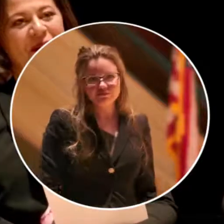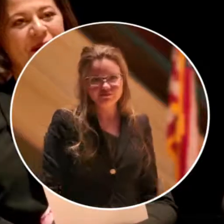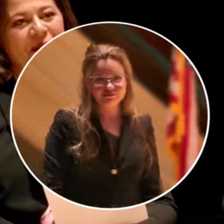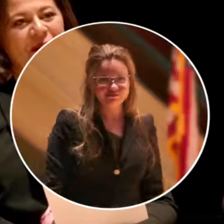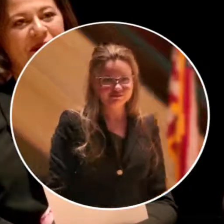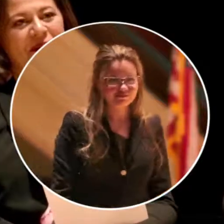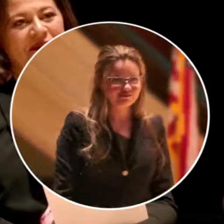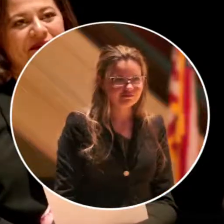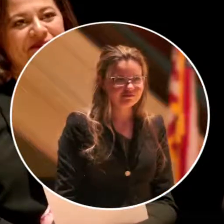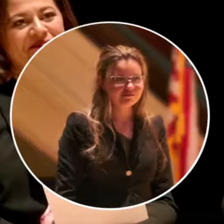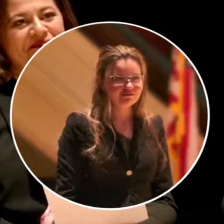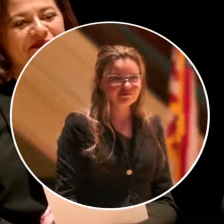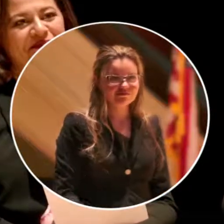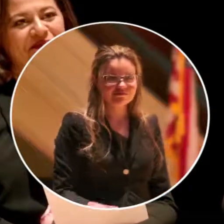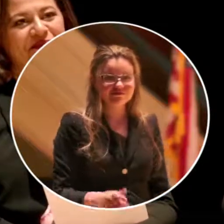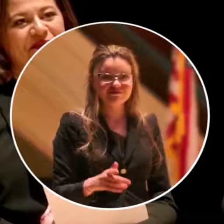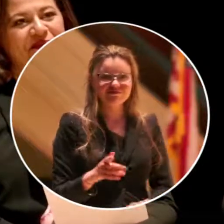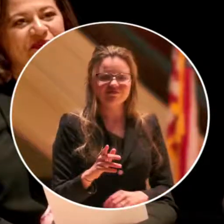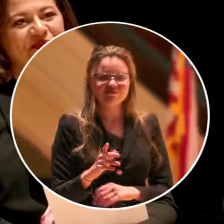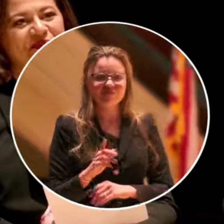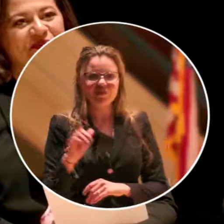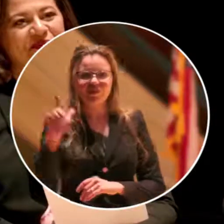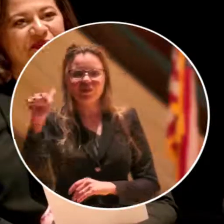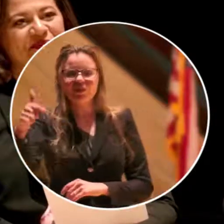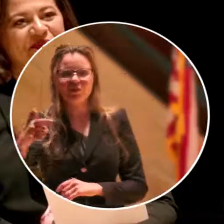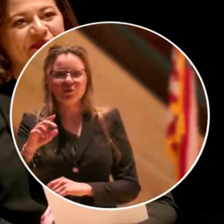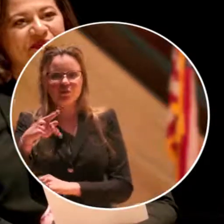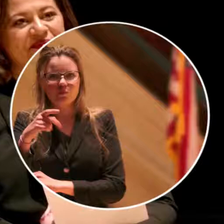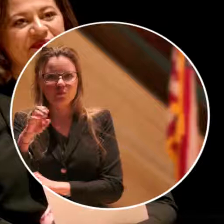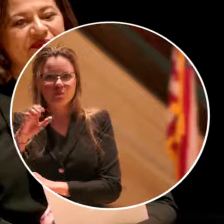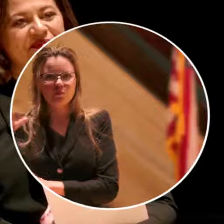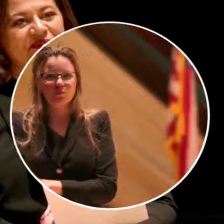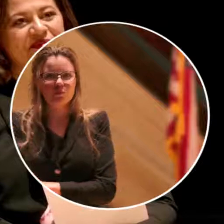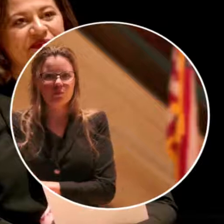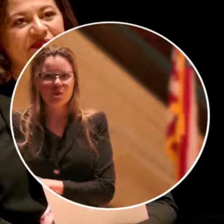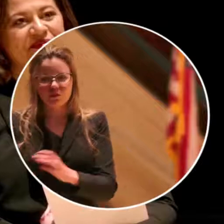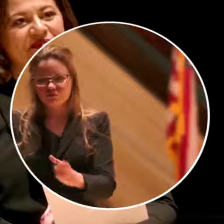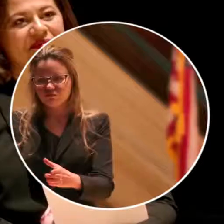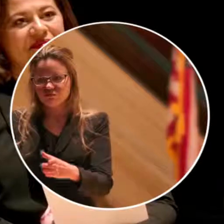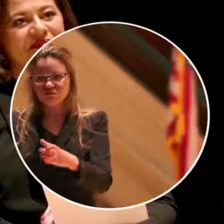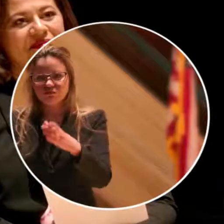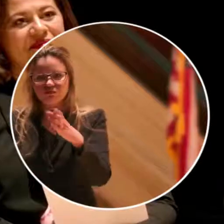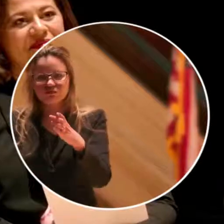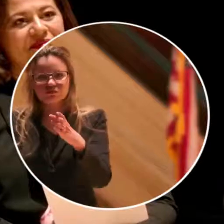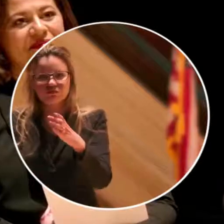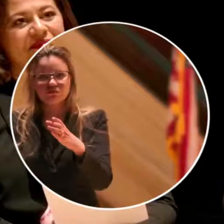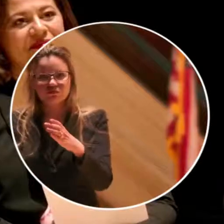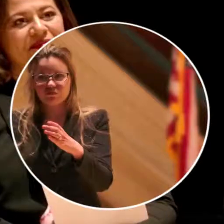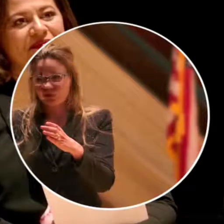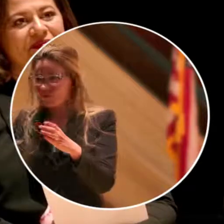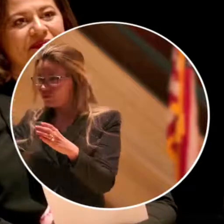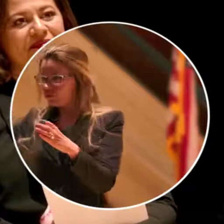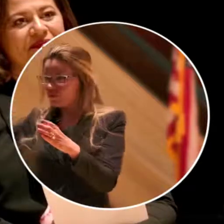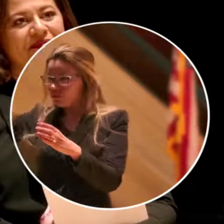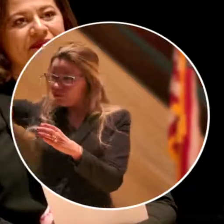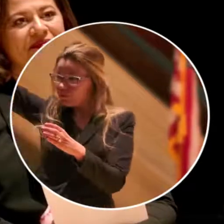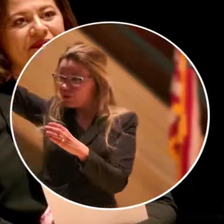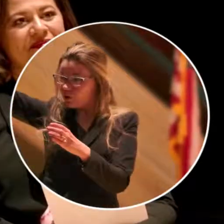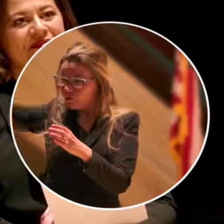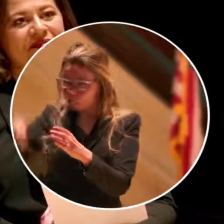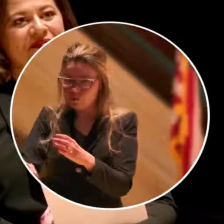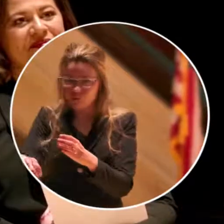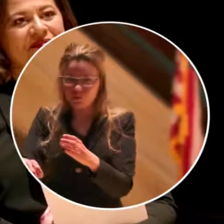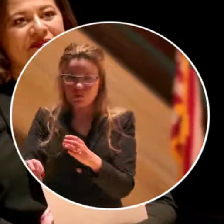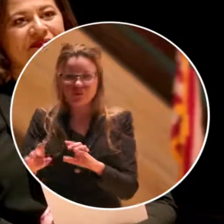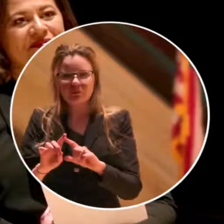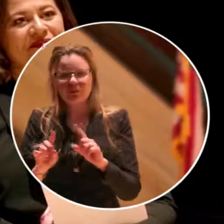At some point, we got an above-ground pool in the upper dooryard. Us 2 older boys could run up, leap over the edge, and dive into the water, but the 2 younger